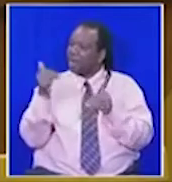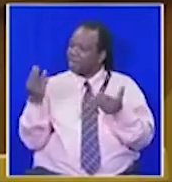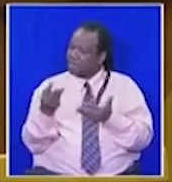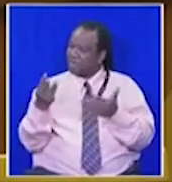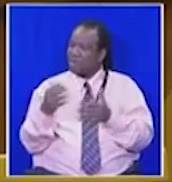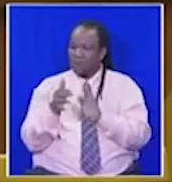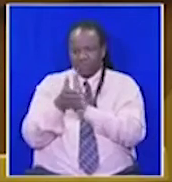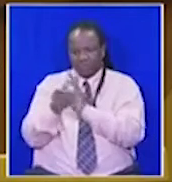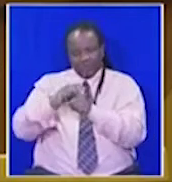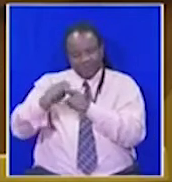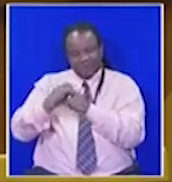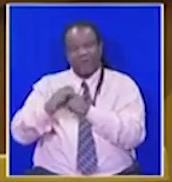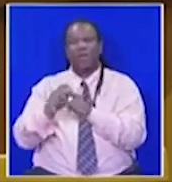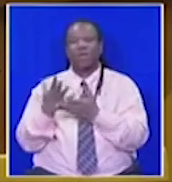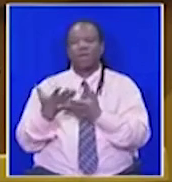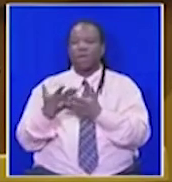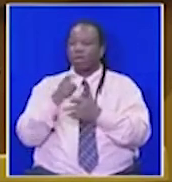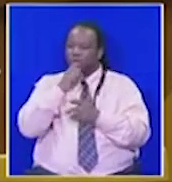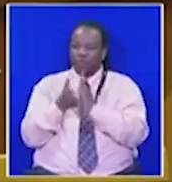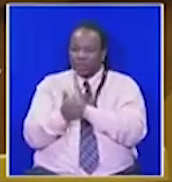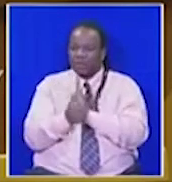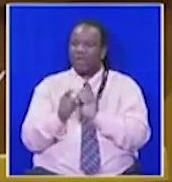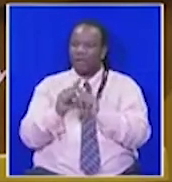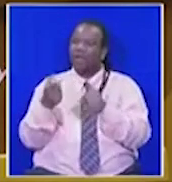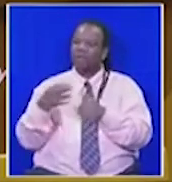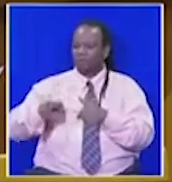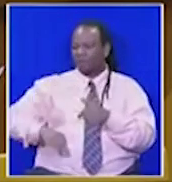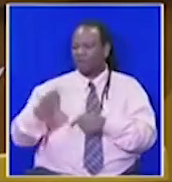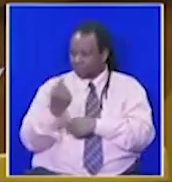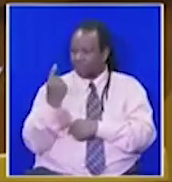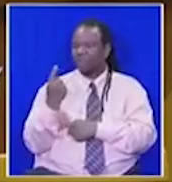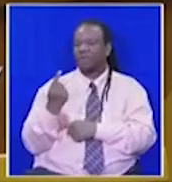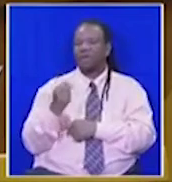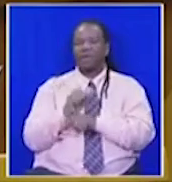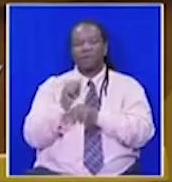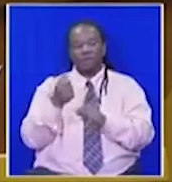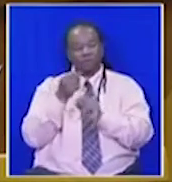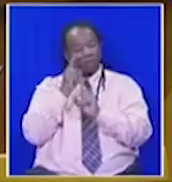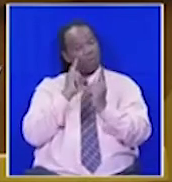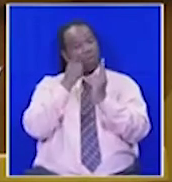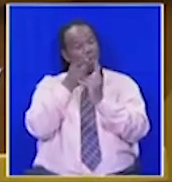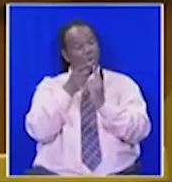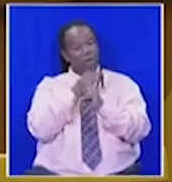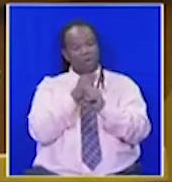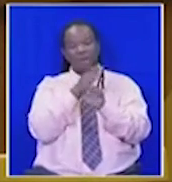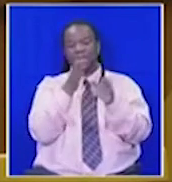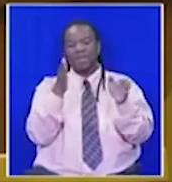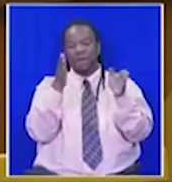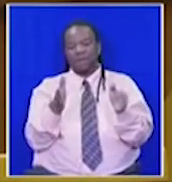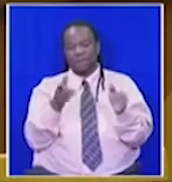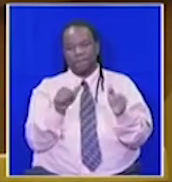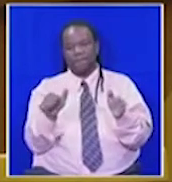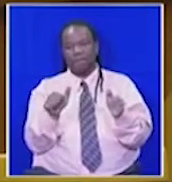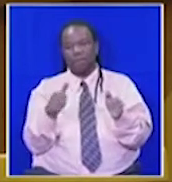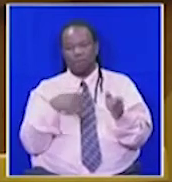trained, and having the dignity of work and income. And that's the goal in the medium term that all of us want to actually